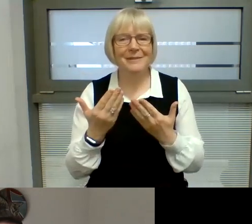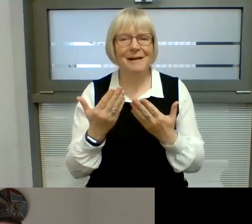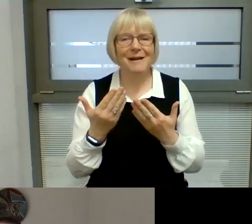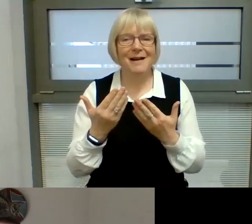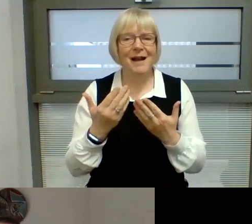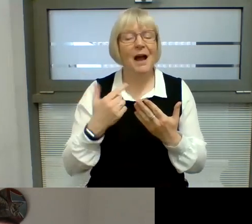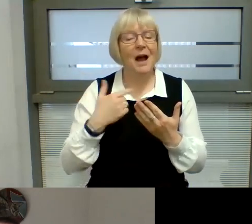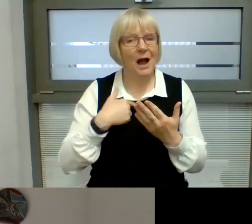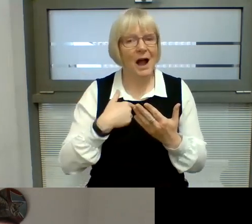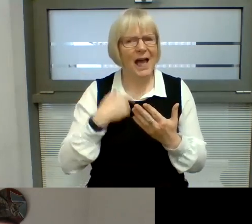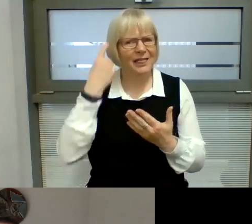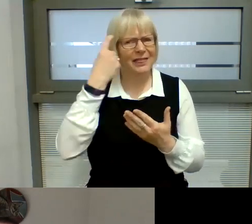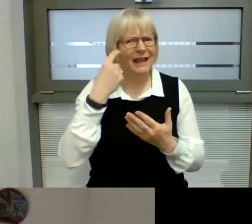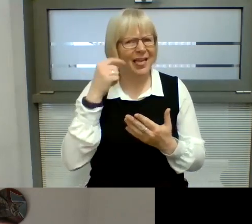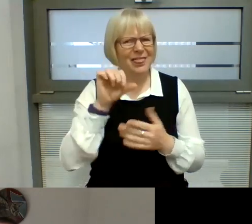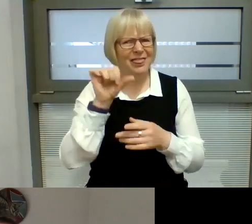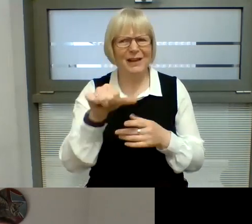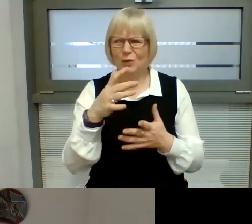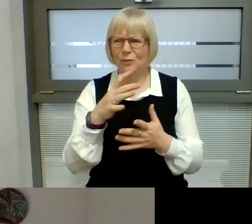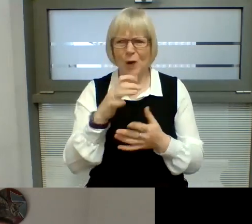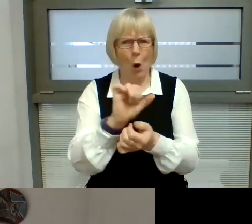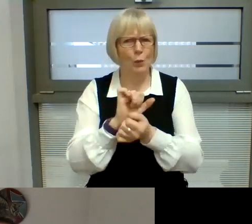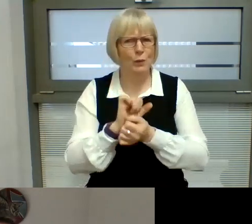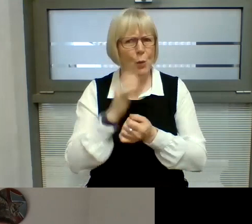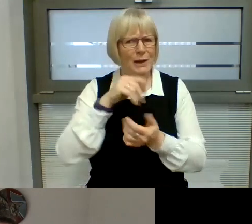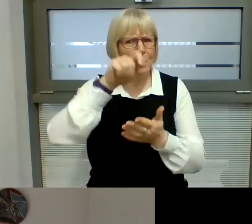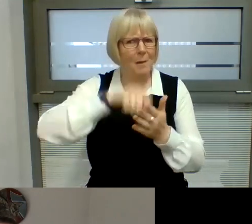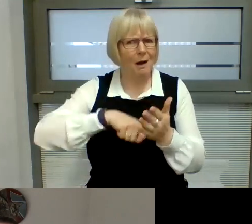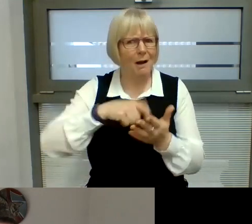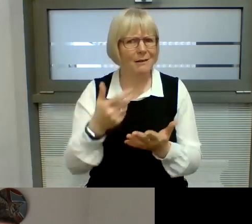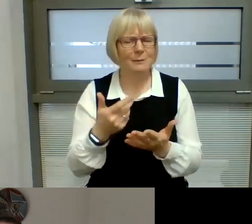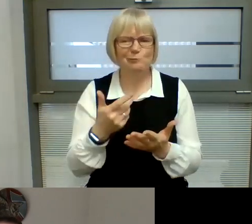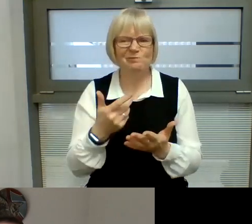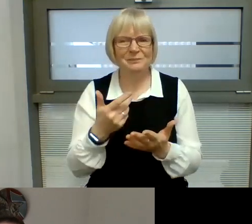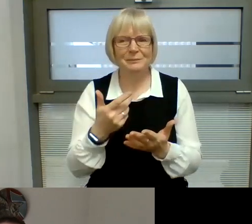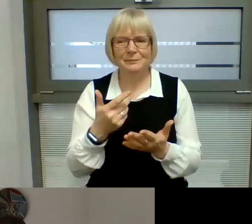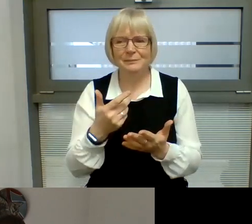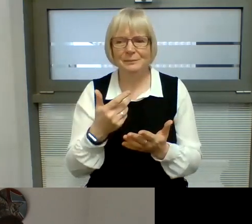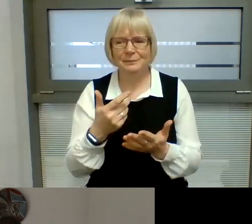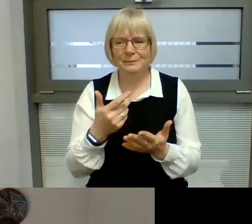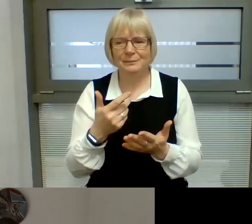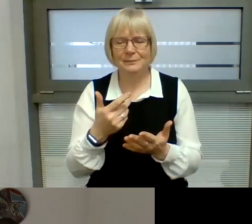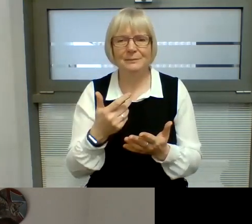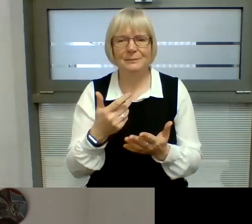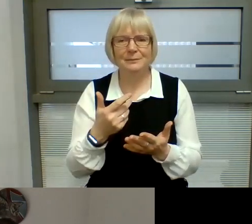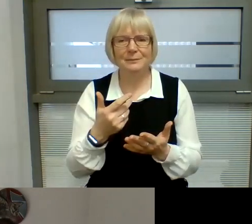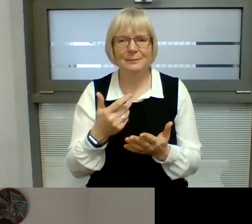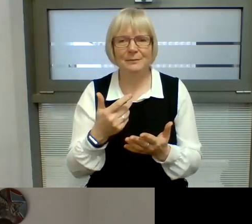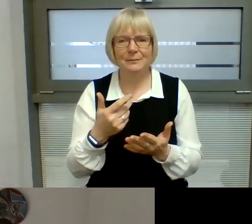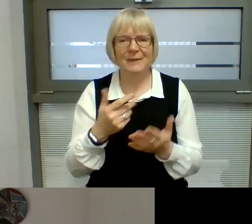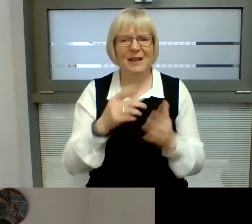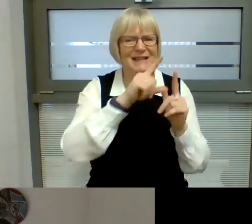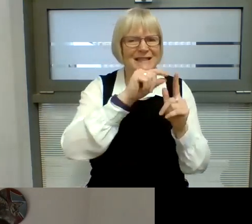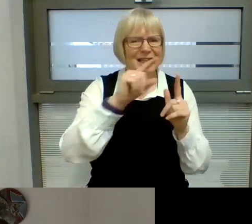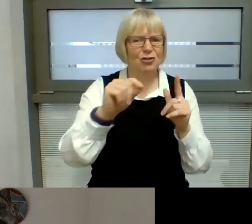you then kind of own it, so that there's some that, rather than I have a digital image and it can be duplicated, you have some